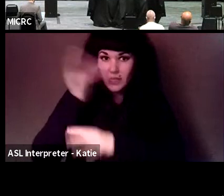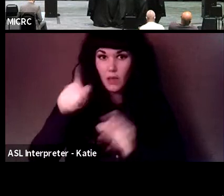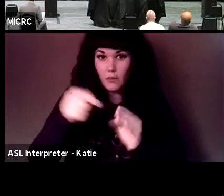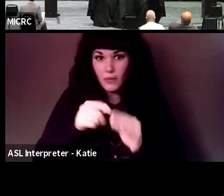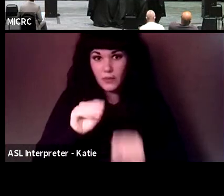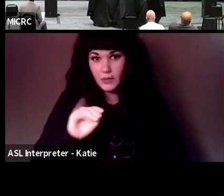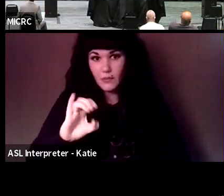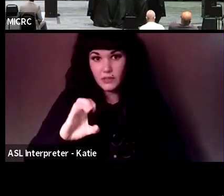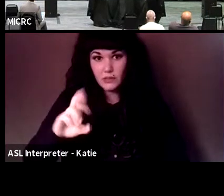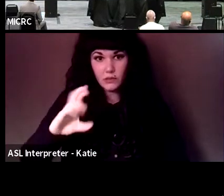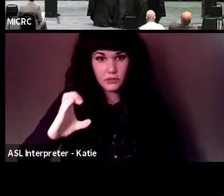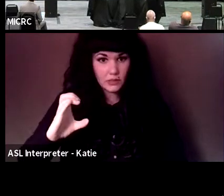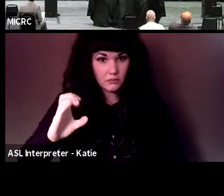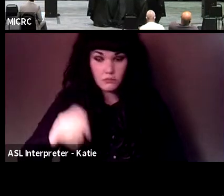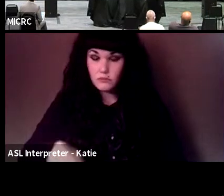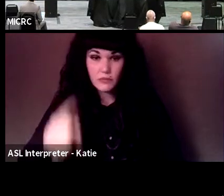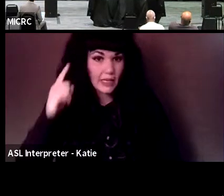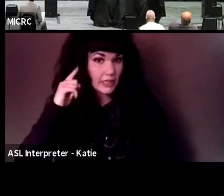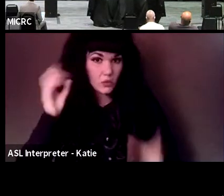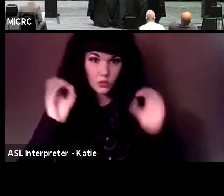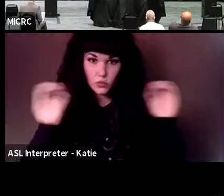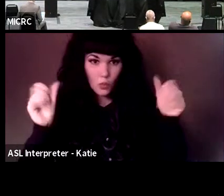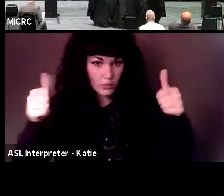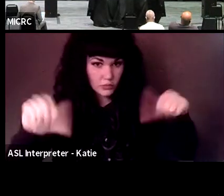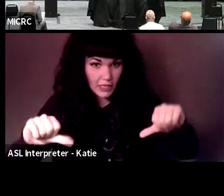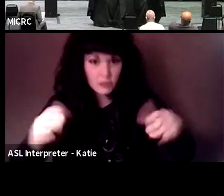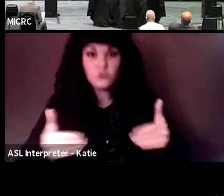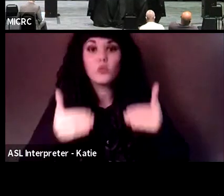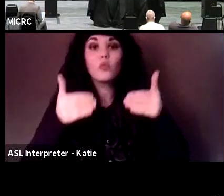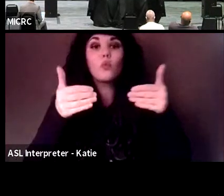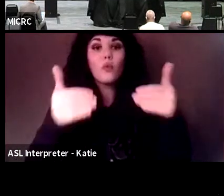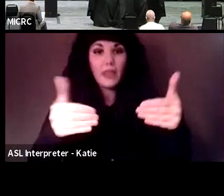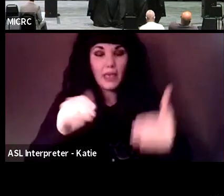Hearing no objection, please proceed, Ms. Hammersmith.